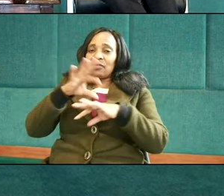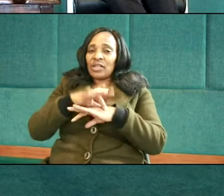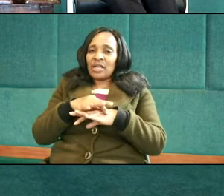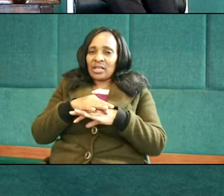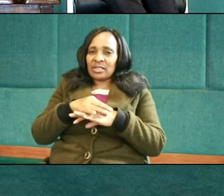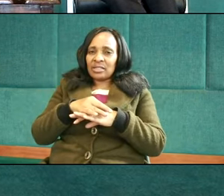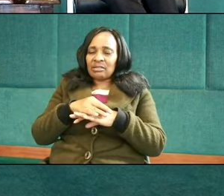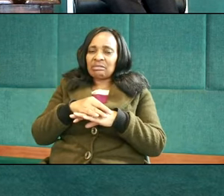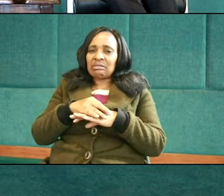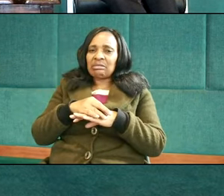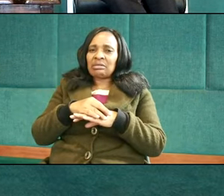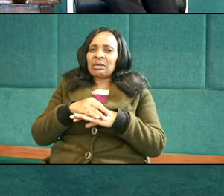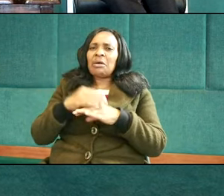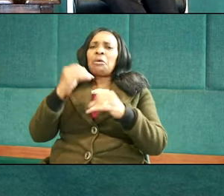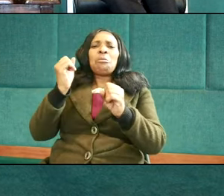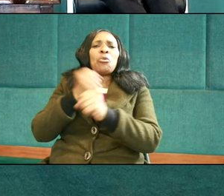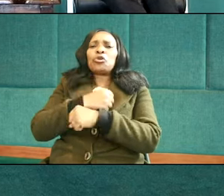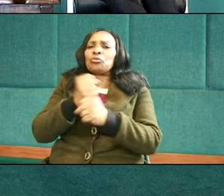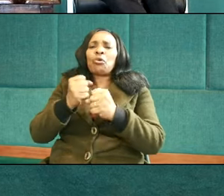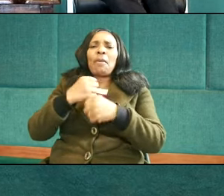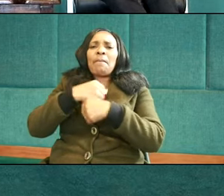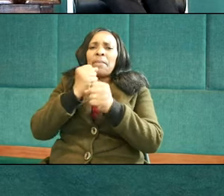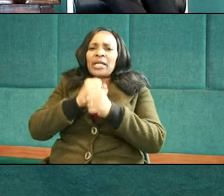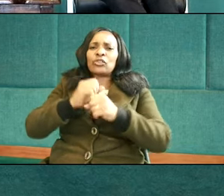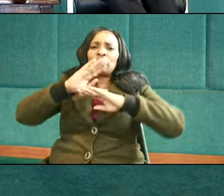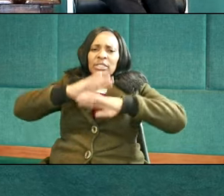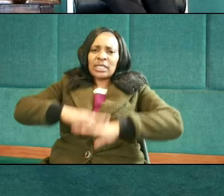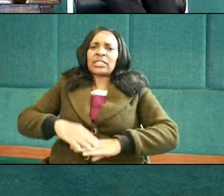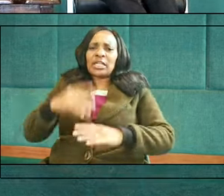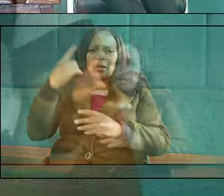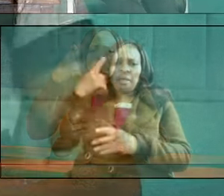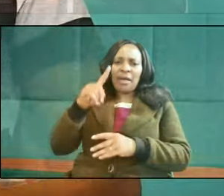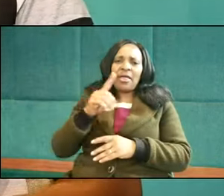we weren't meant to be satisfied by them.